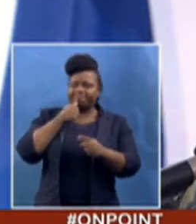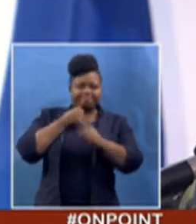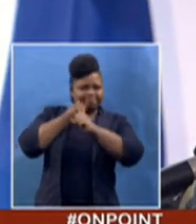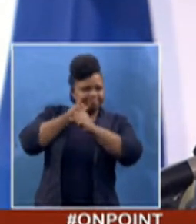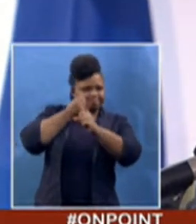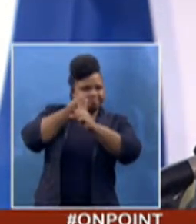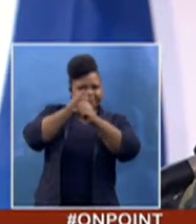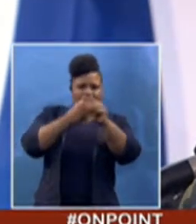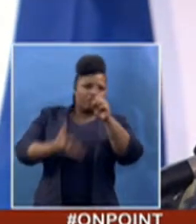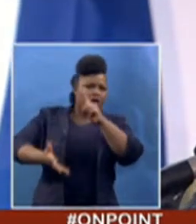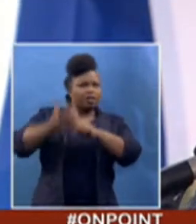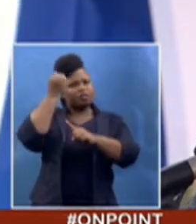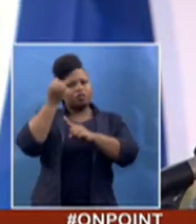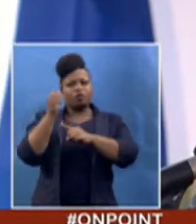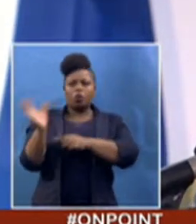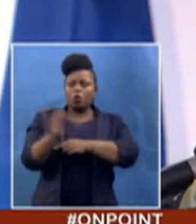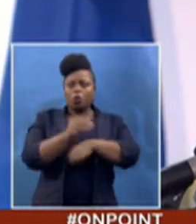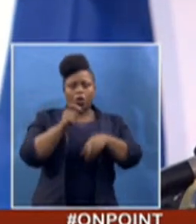all South Africans.